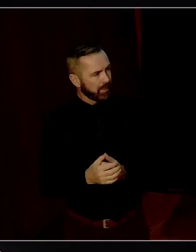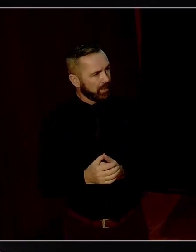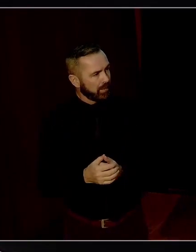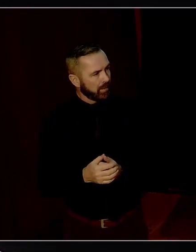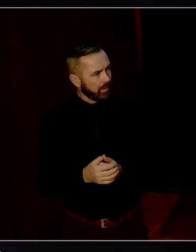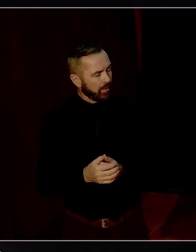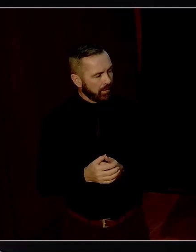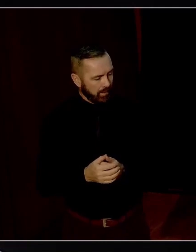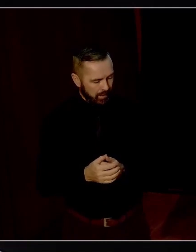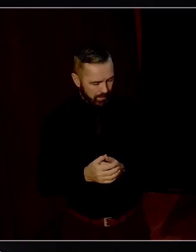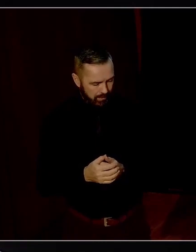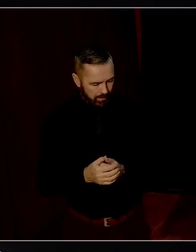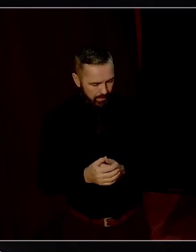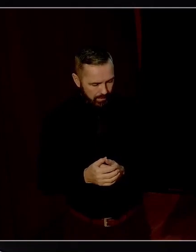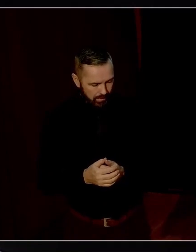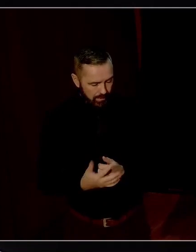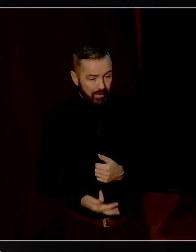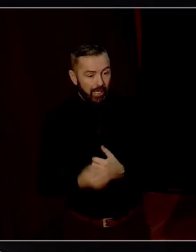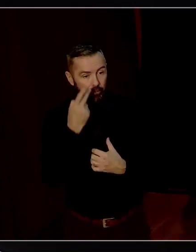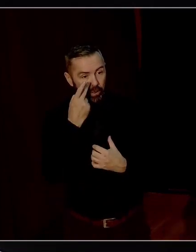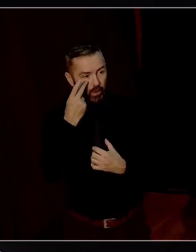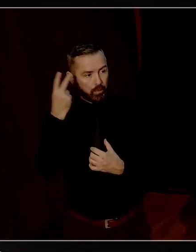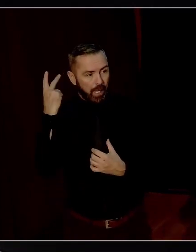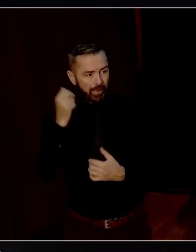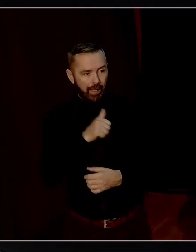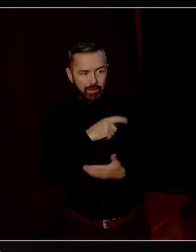revisit some of the media coverage of the time, there was no such